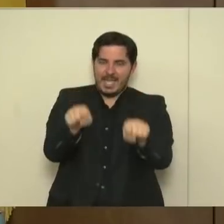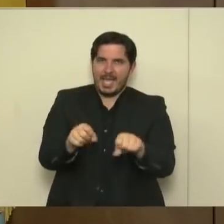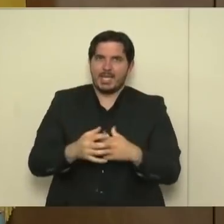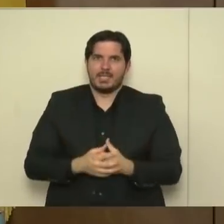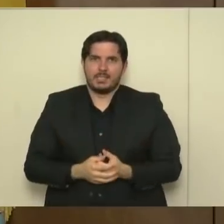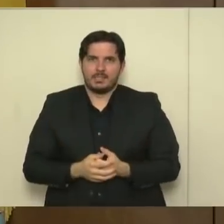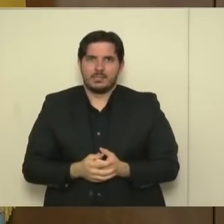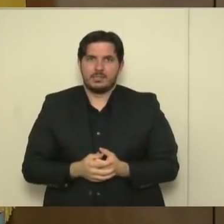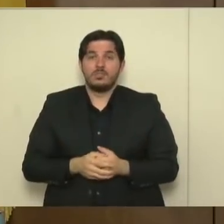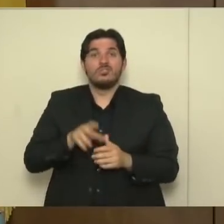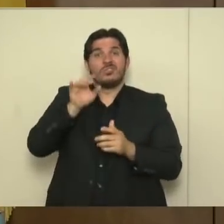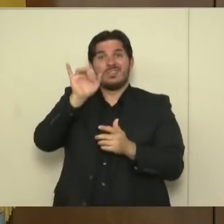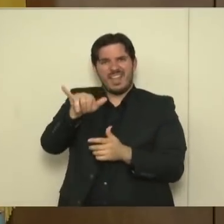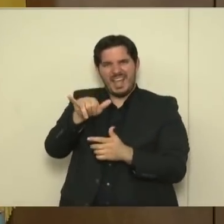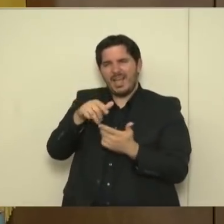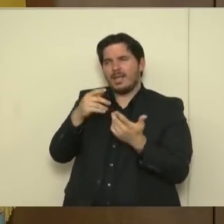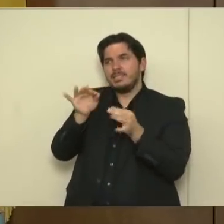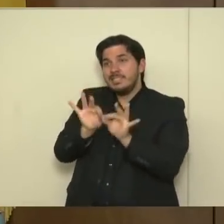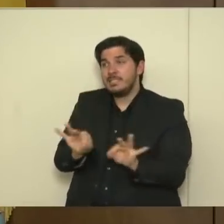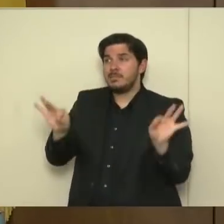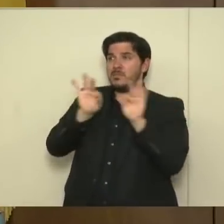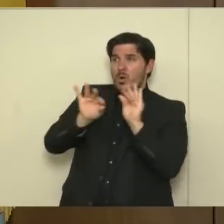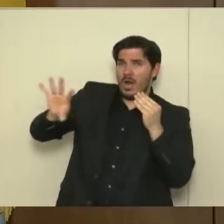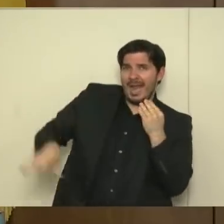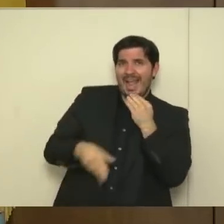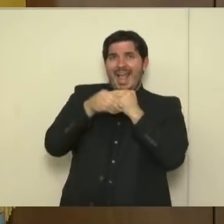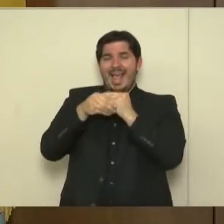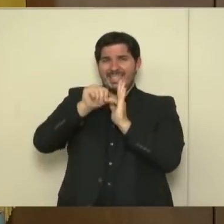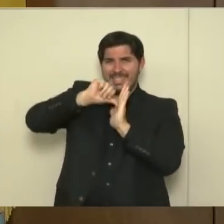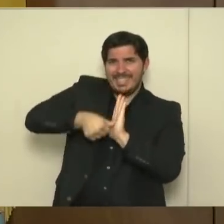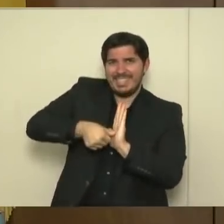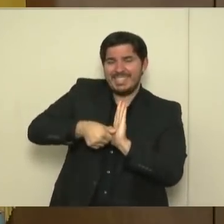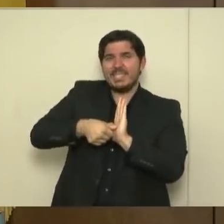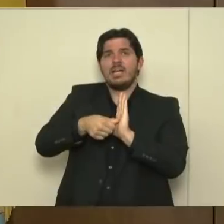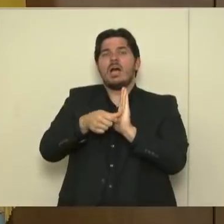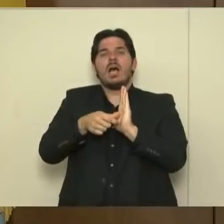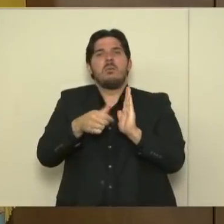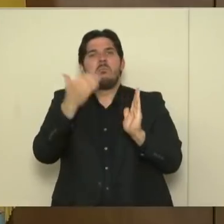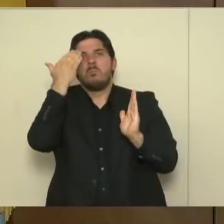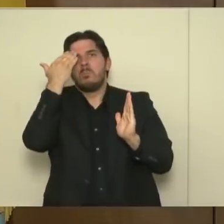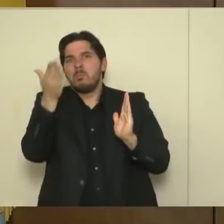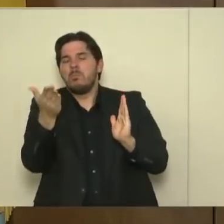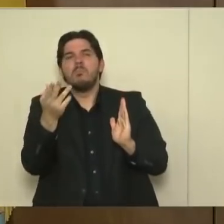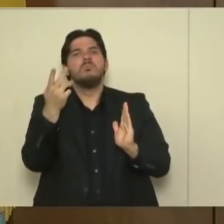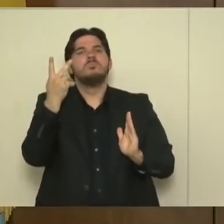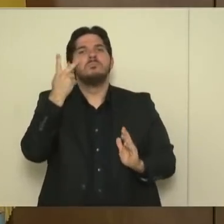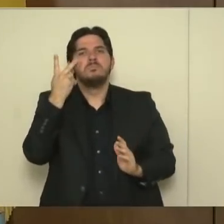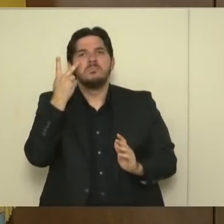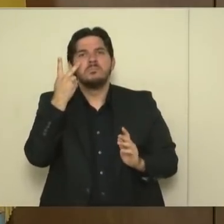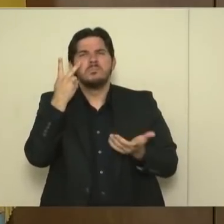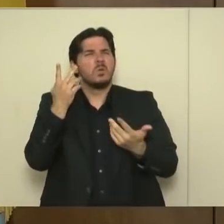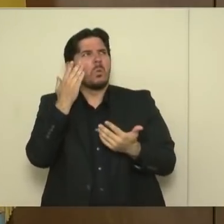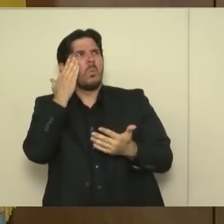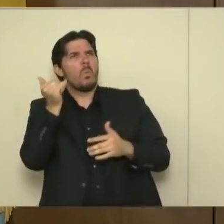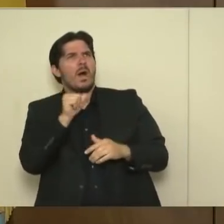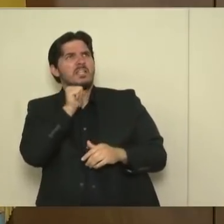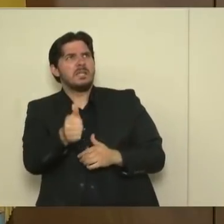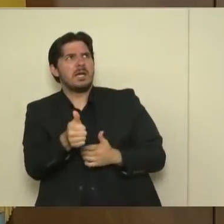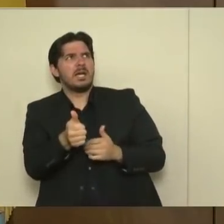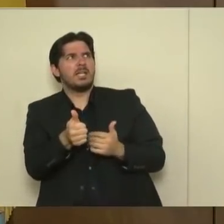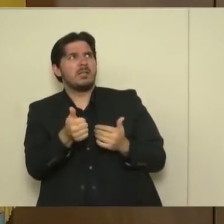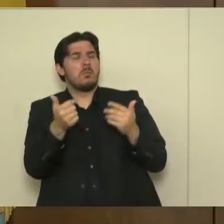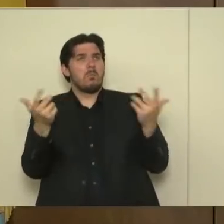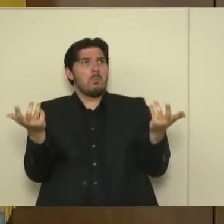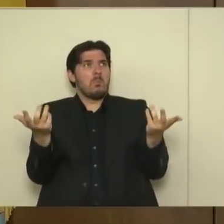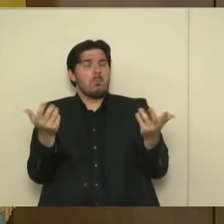key things that we add, but I can't right this minute identify a reason why we wouldn't. And